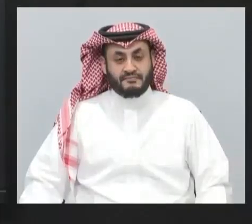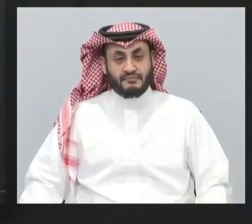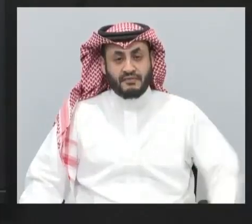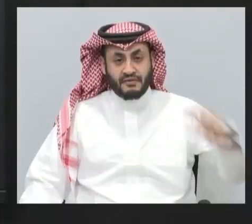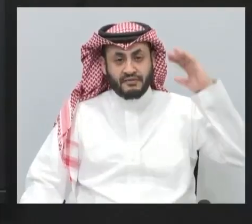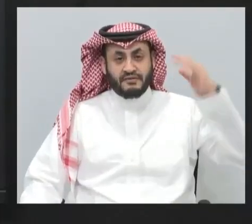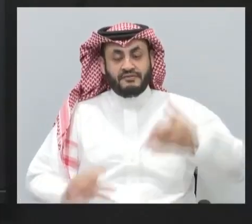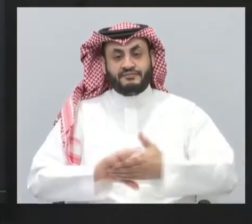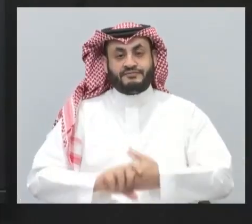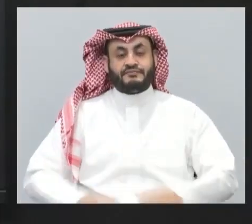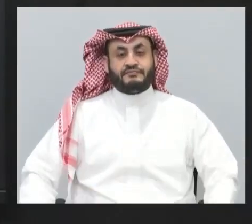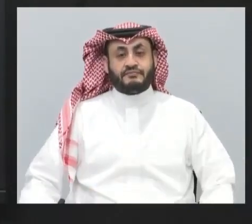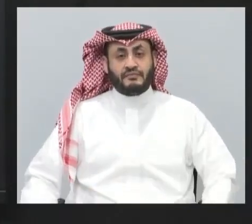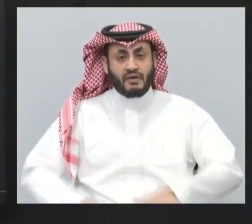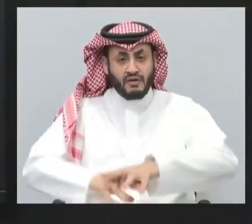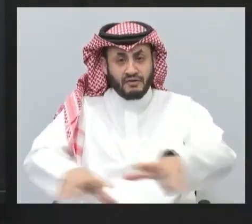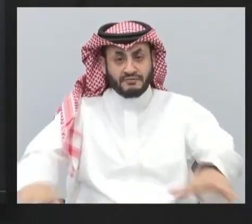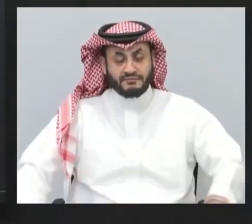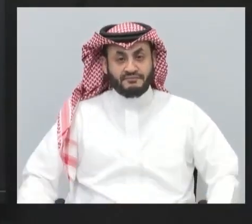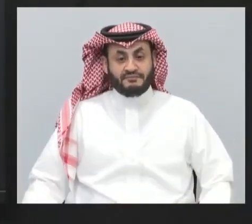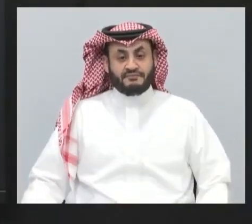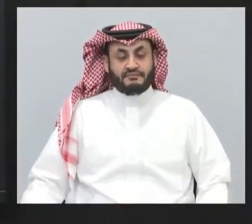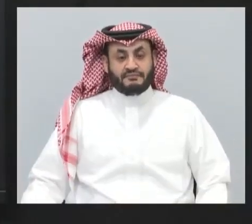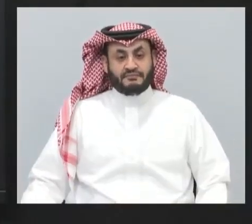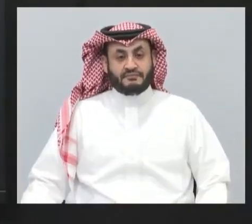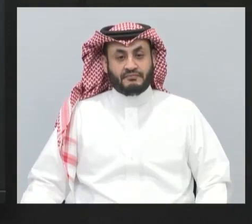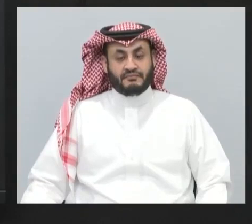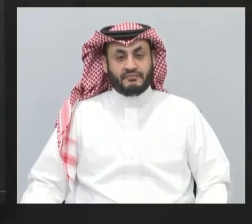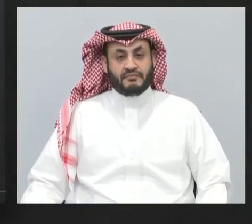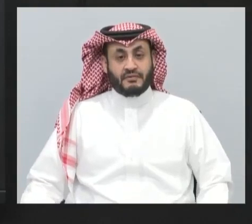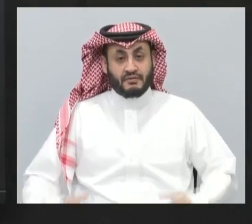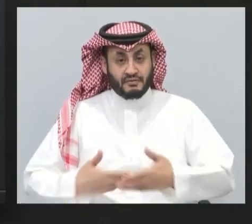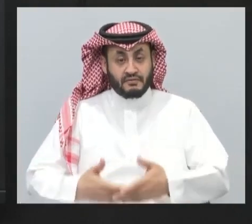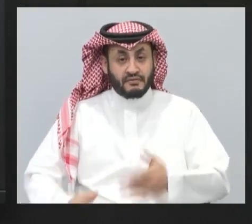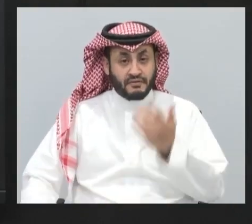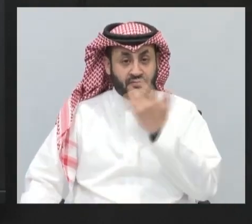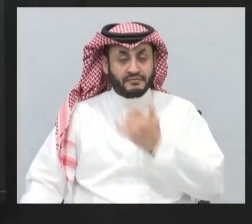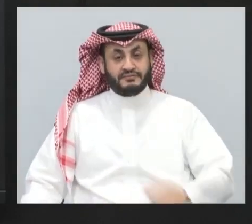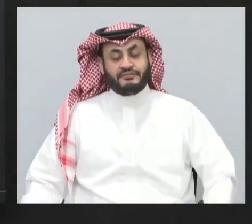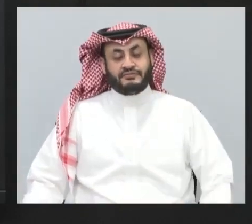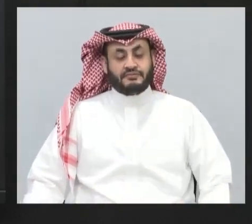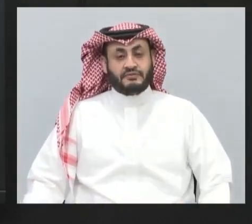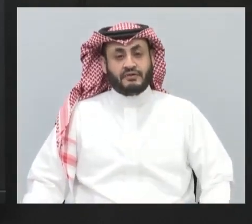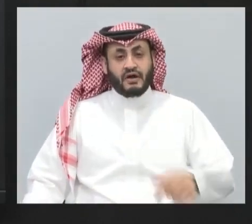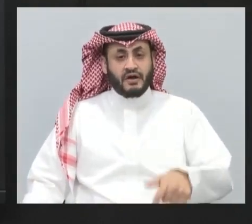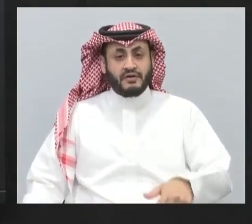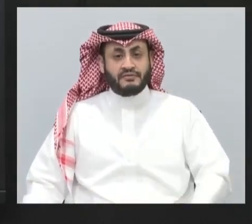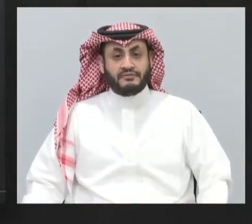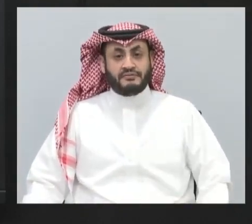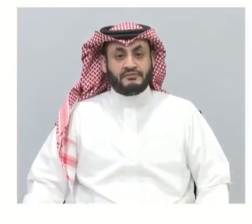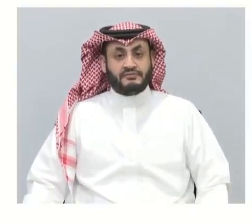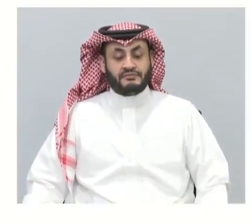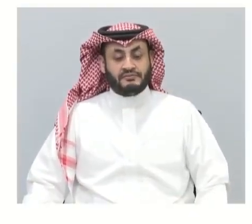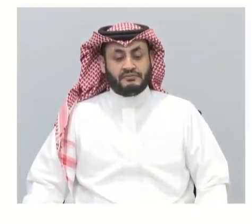Assalamu alaikum wa rahmatullah. Hello everyone and welcome to your English class. In our lesson today, we will start